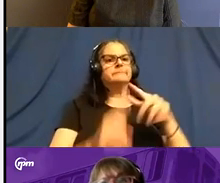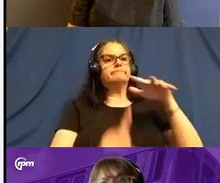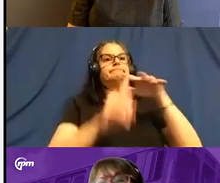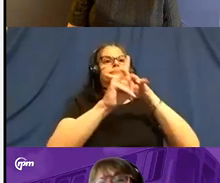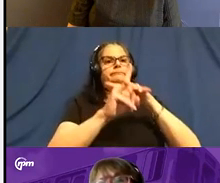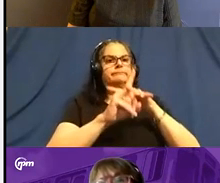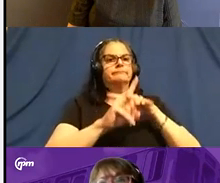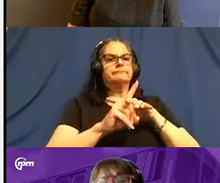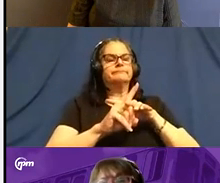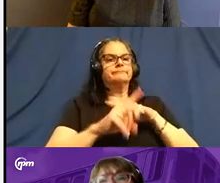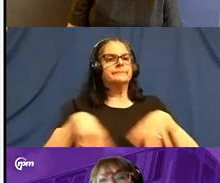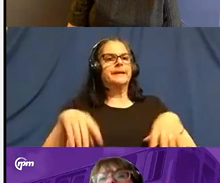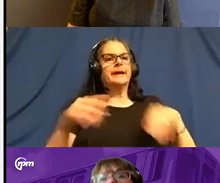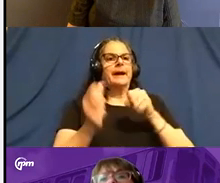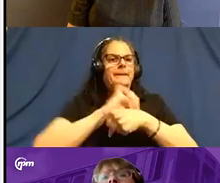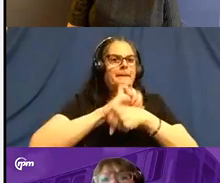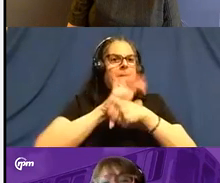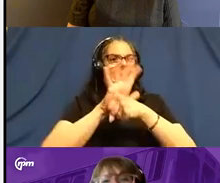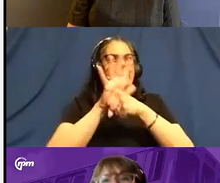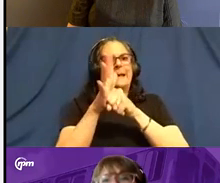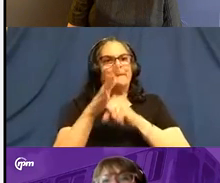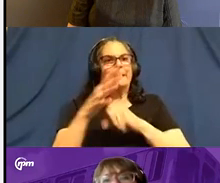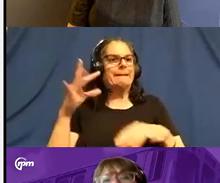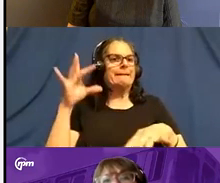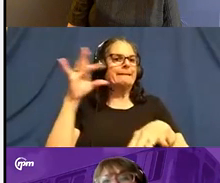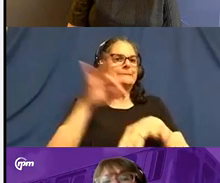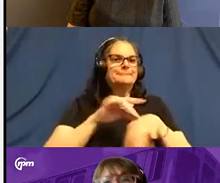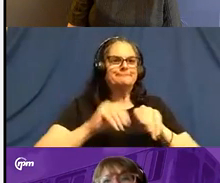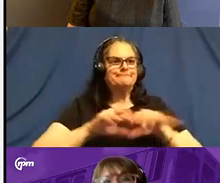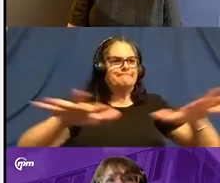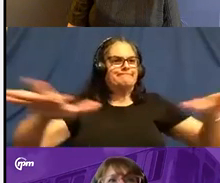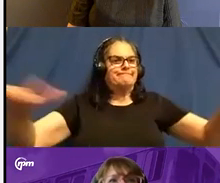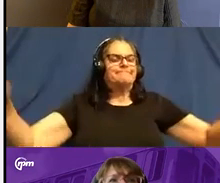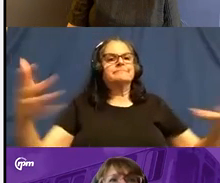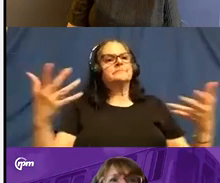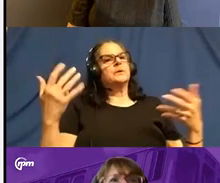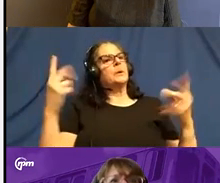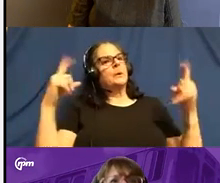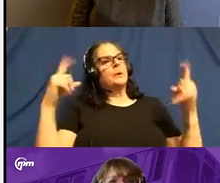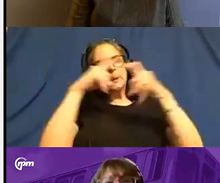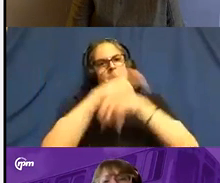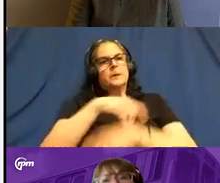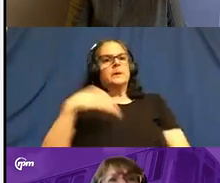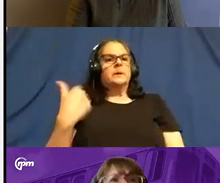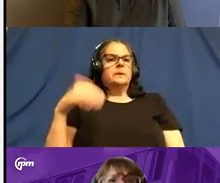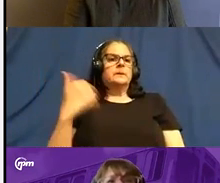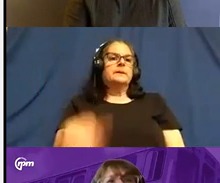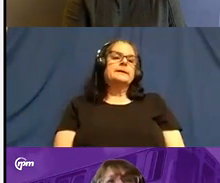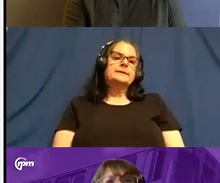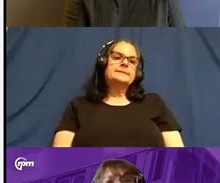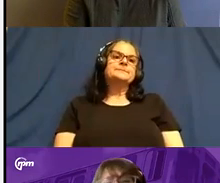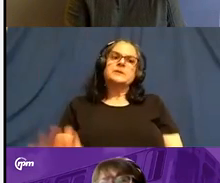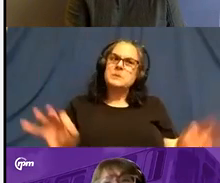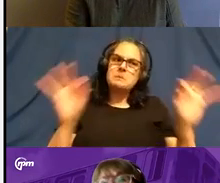this program and this effort and the support that CTA will provide even more important than ever. So our Open for Business